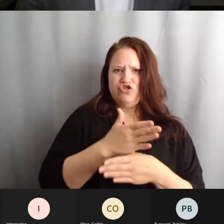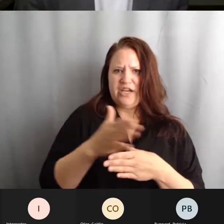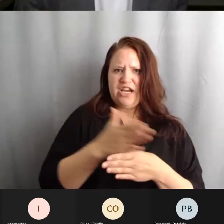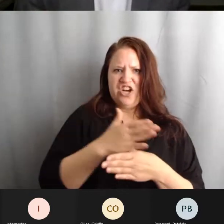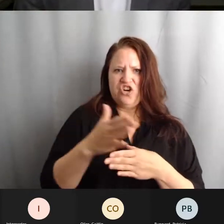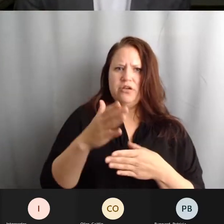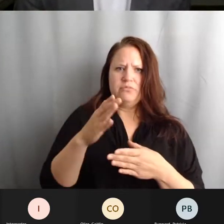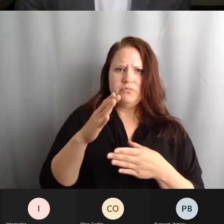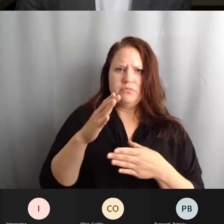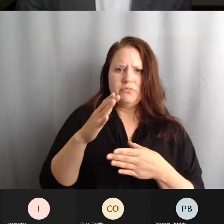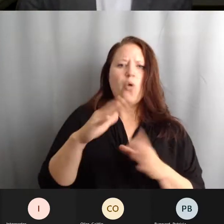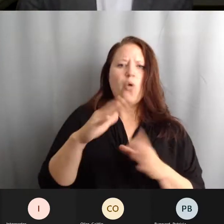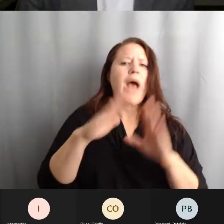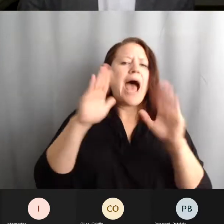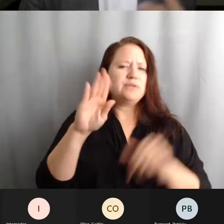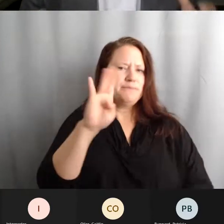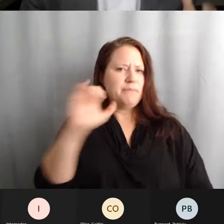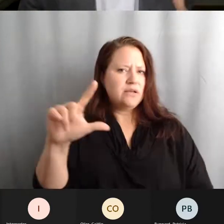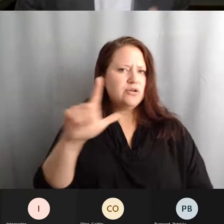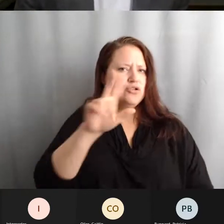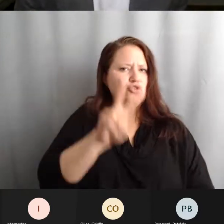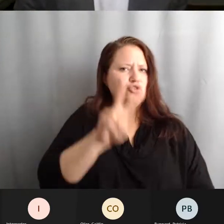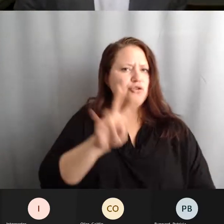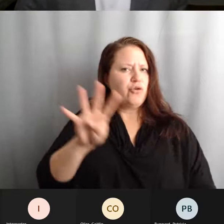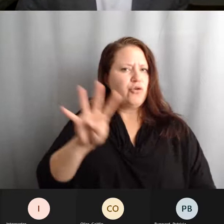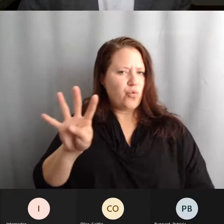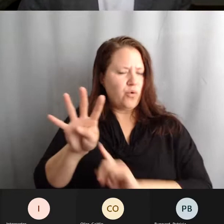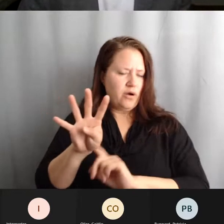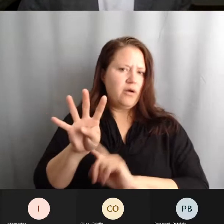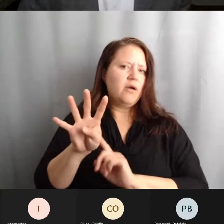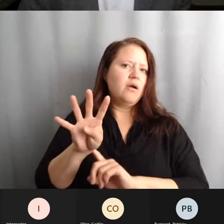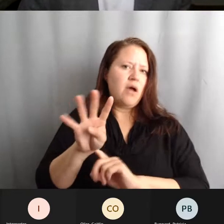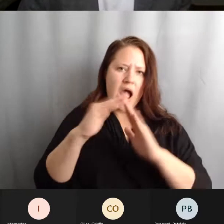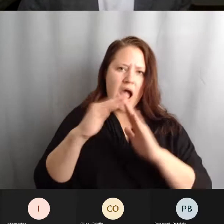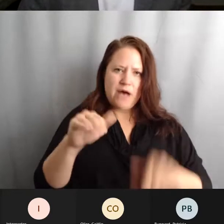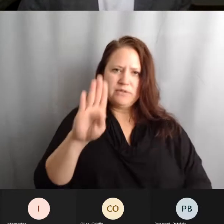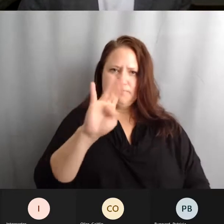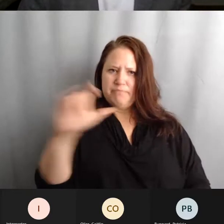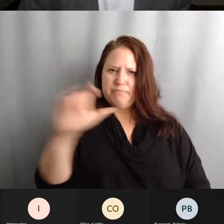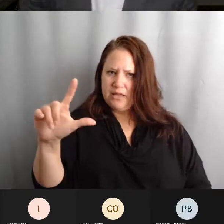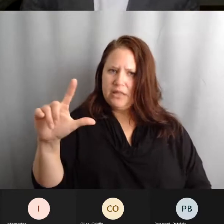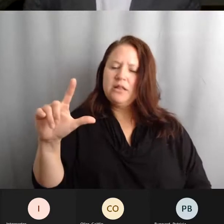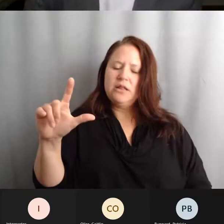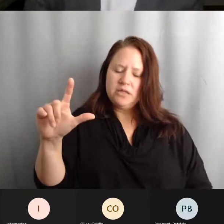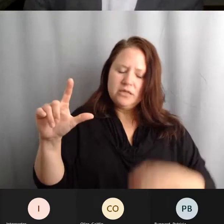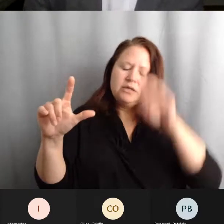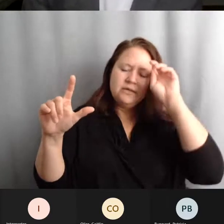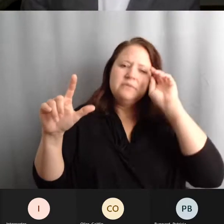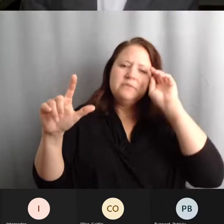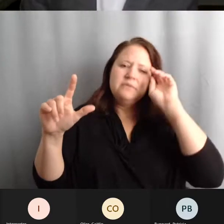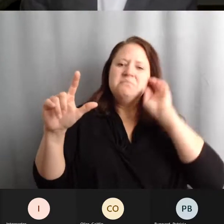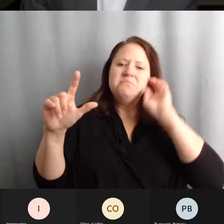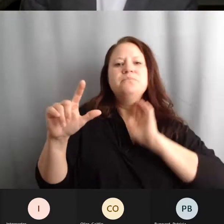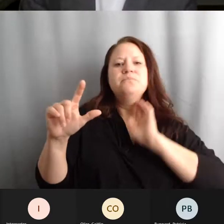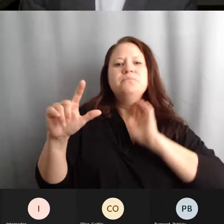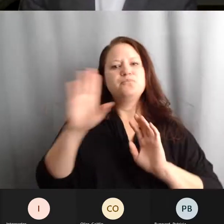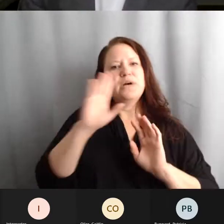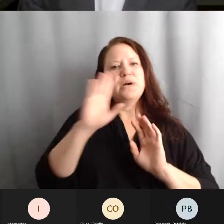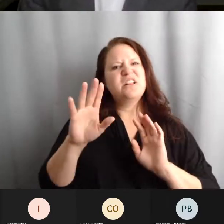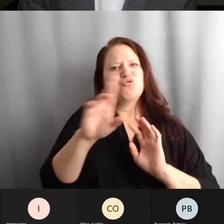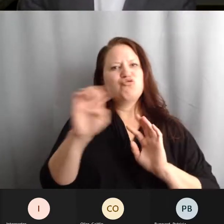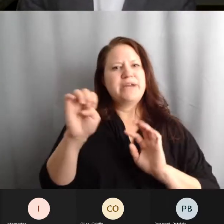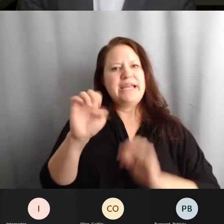primer of House Bill 244, give you some general information there. And so we'll go ahead and get that relinked